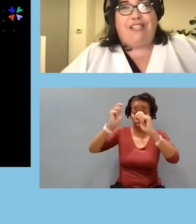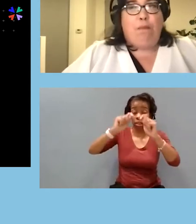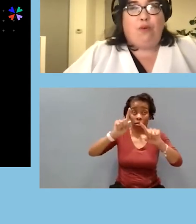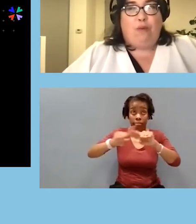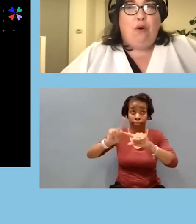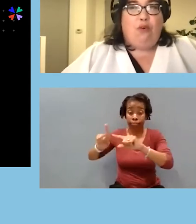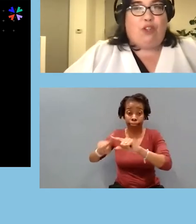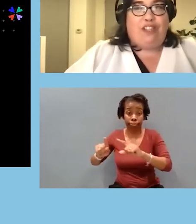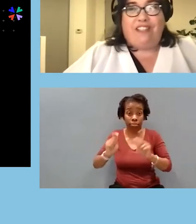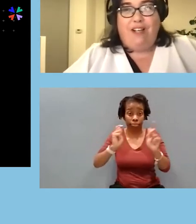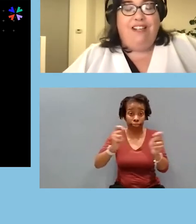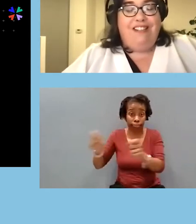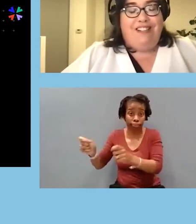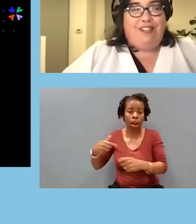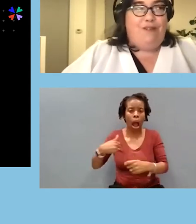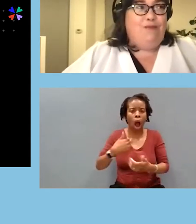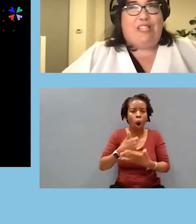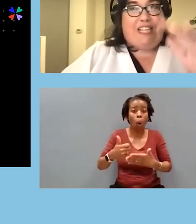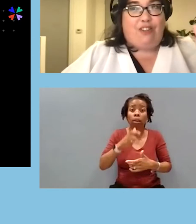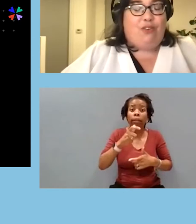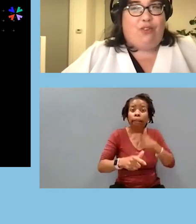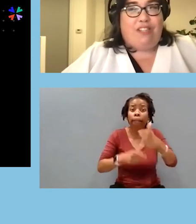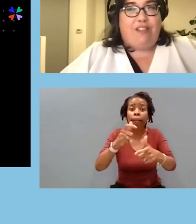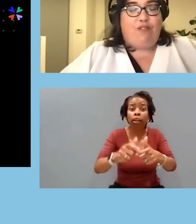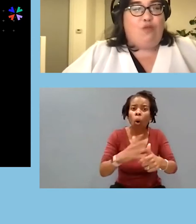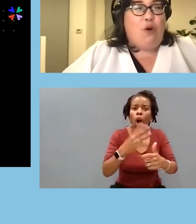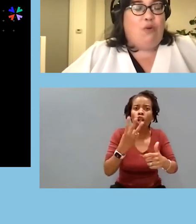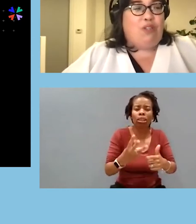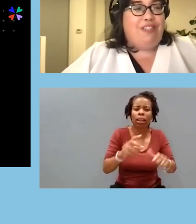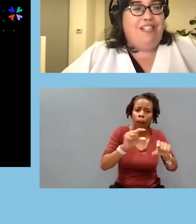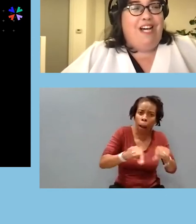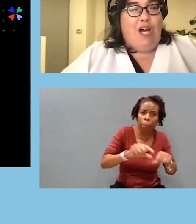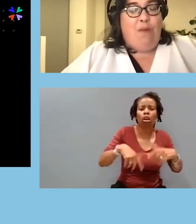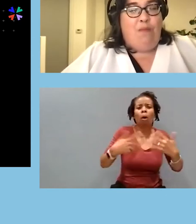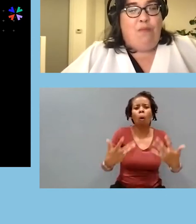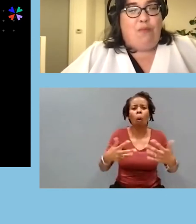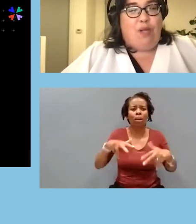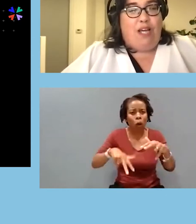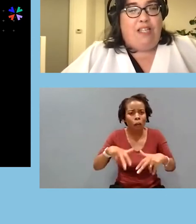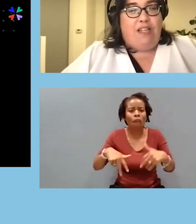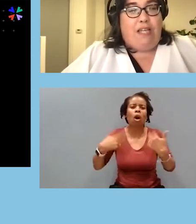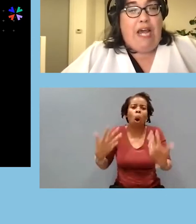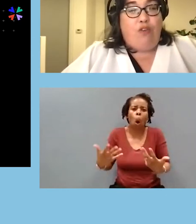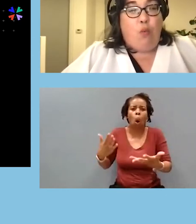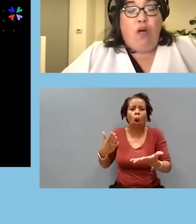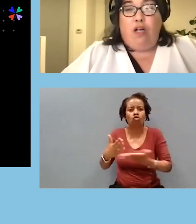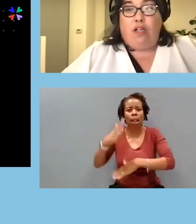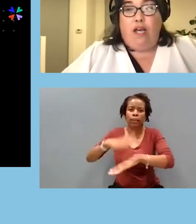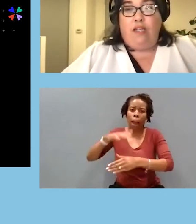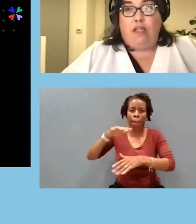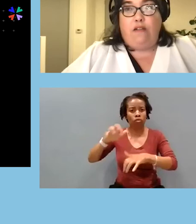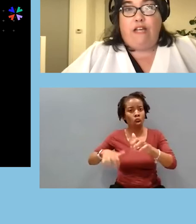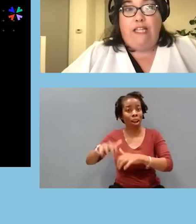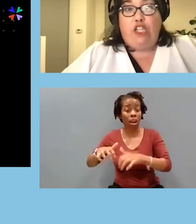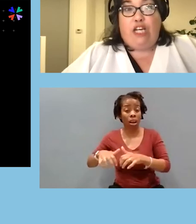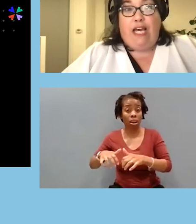of sample them all just to, you know, signal the different roles, is that they have to work